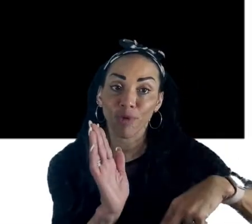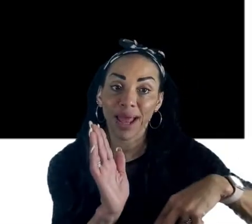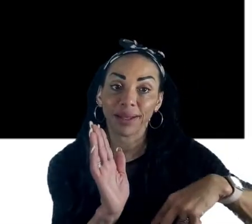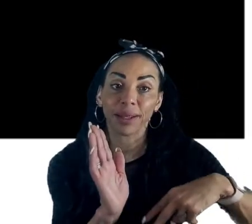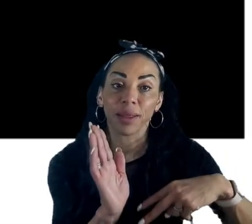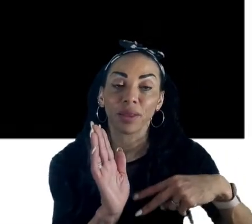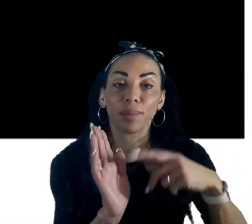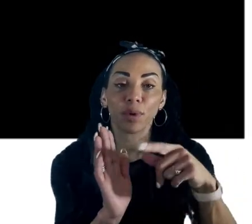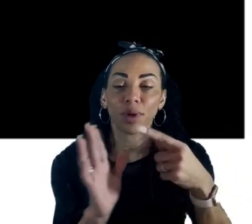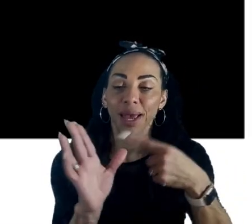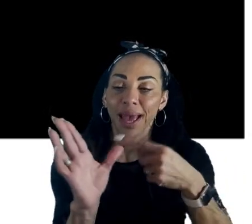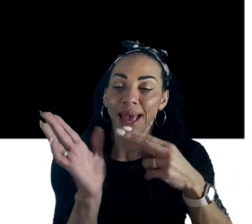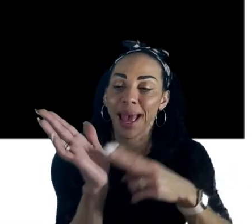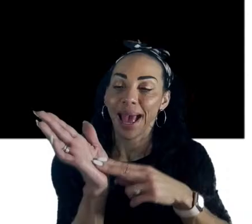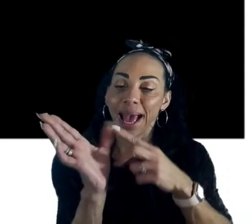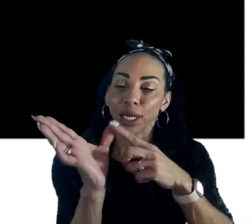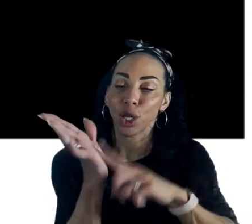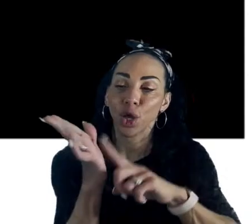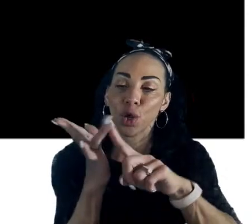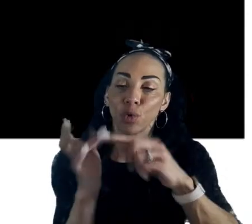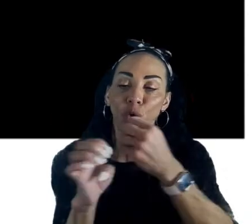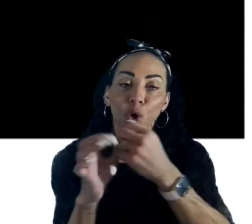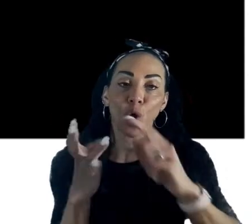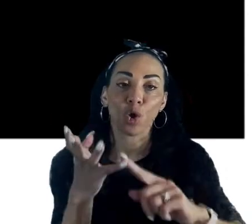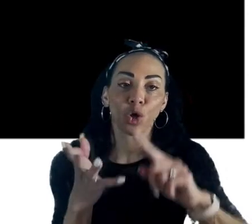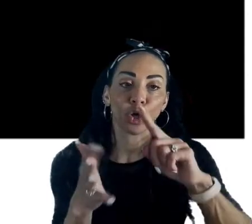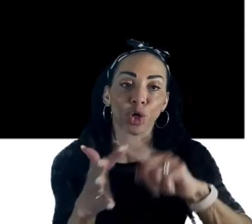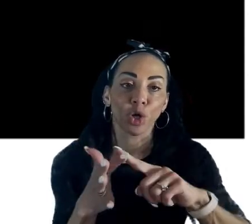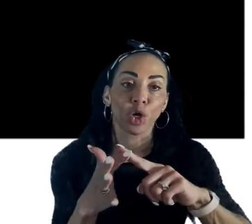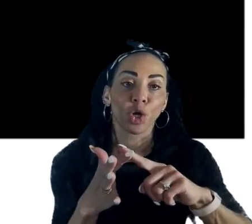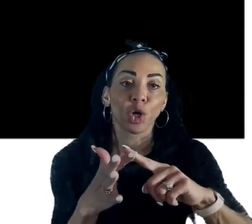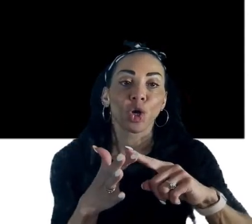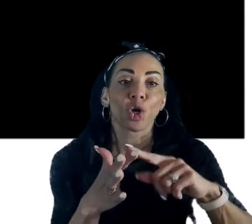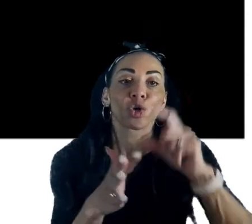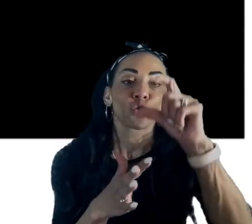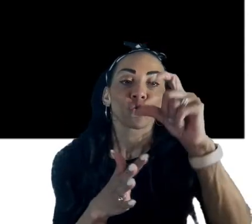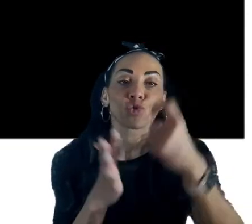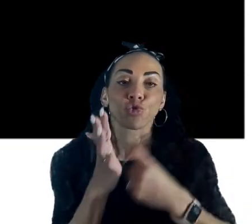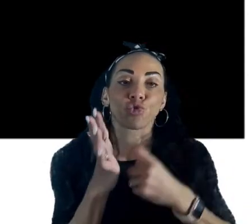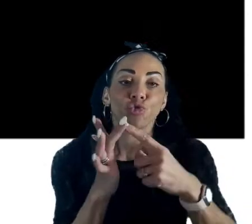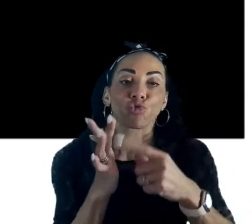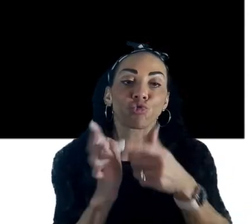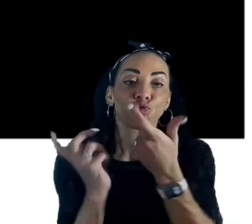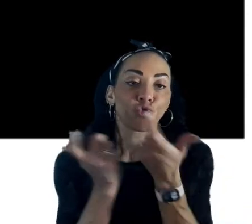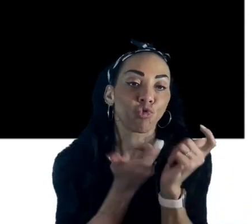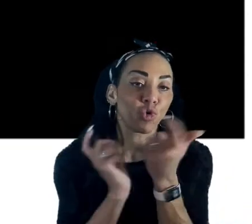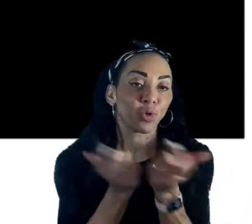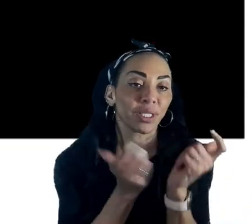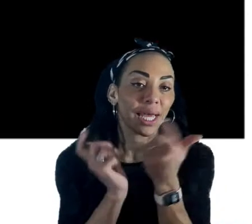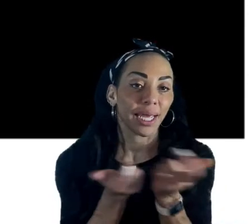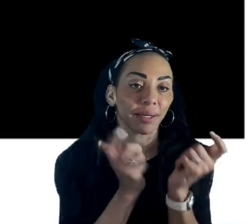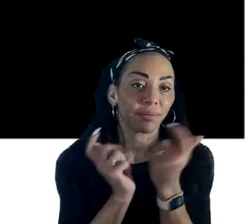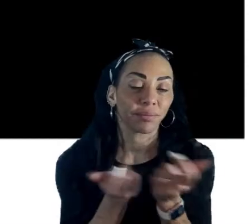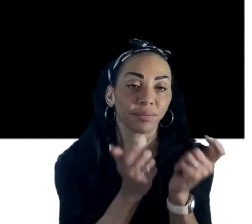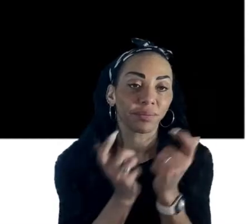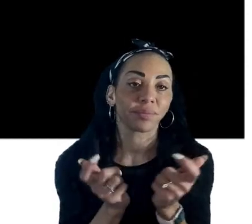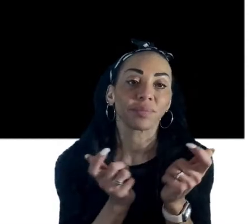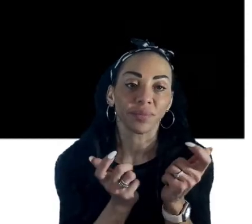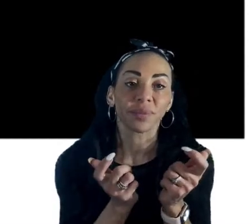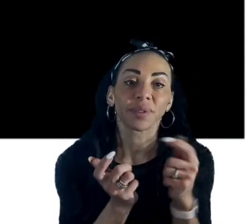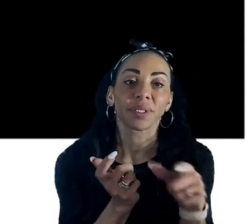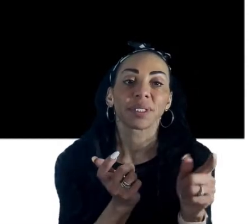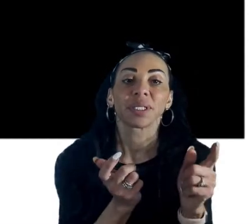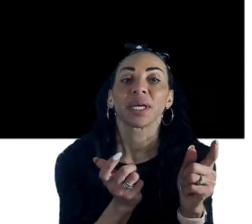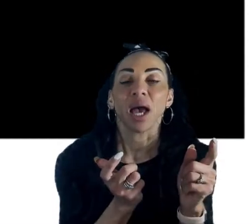Leo Herrera. He talks about dating apps, Grindr, and the book